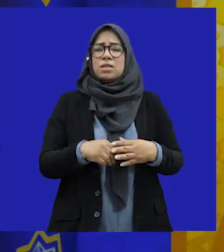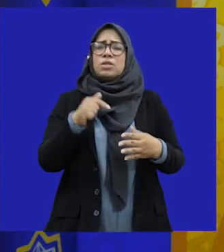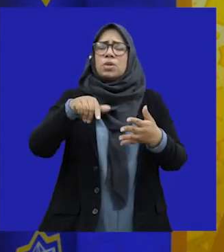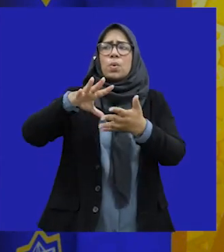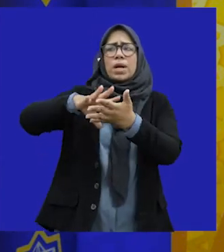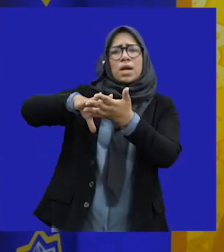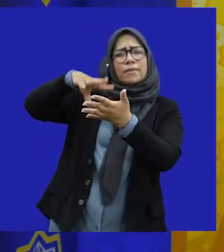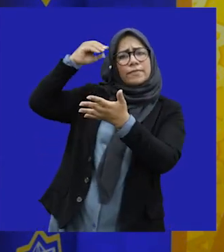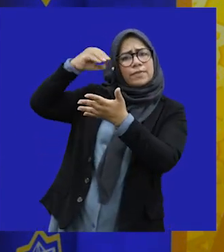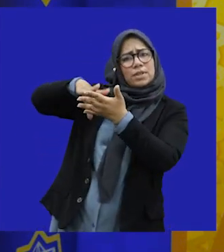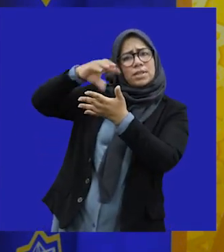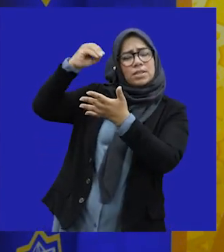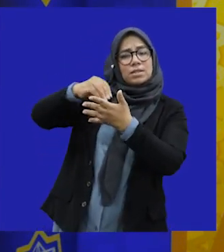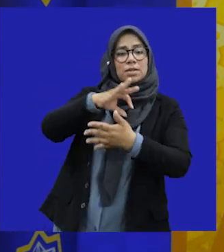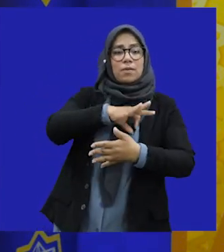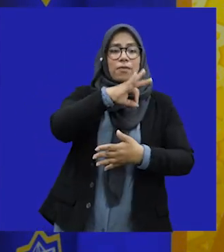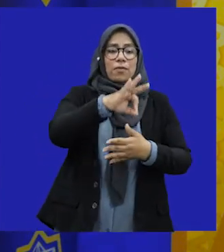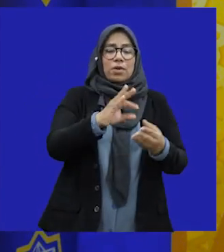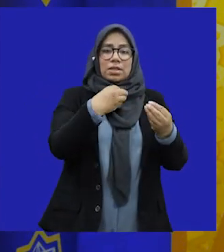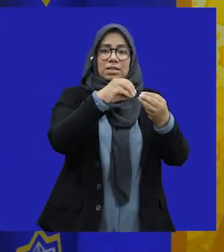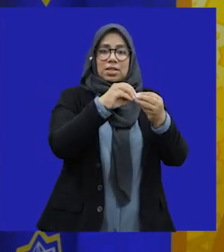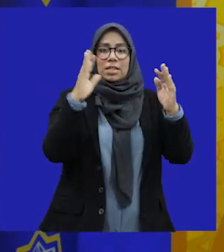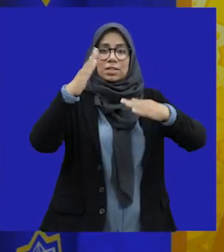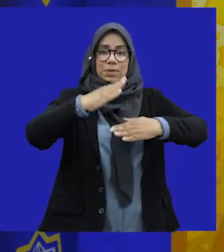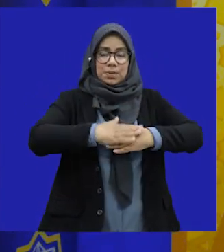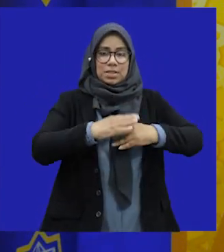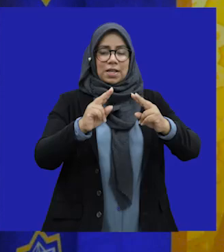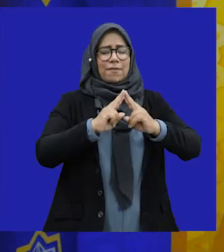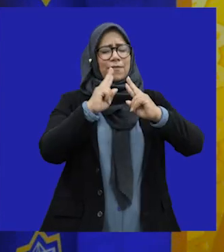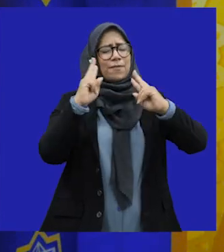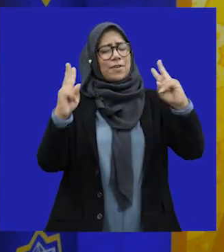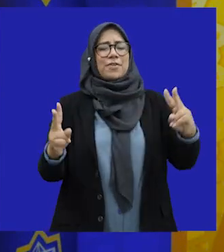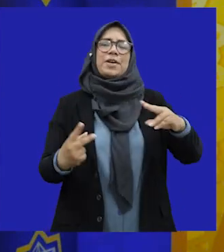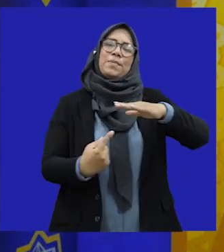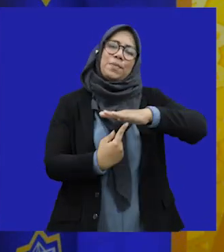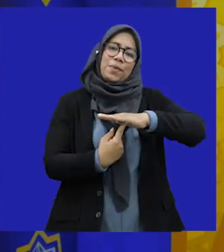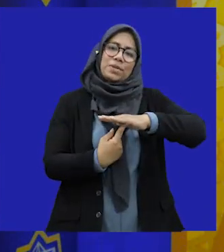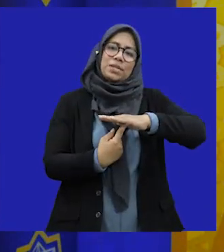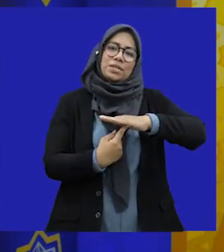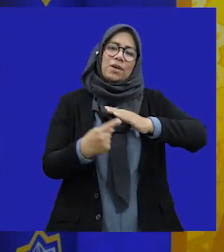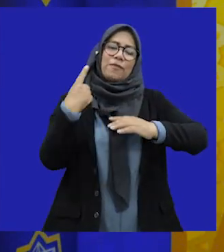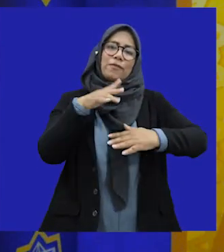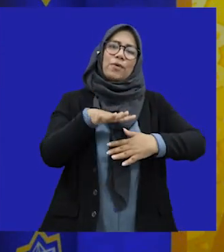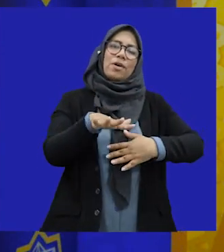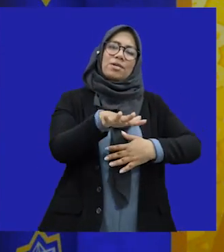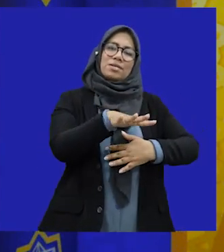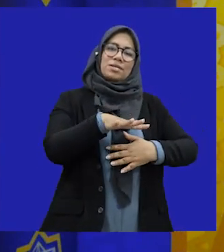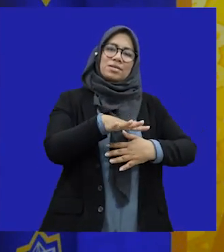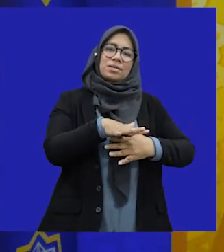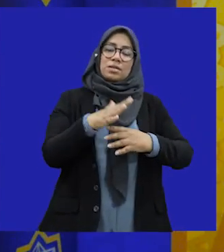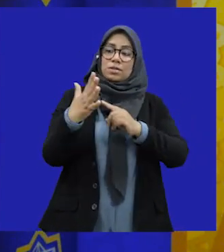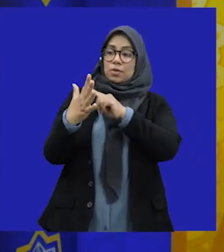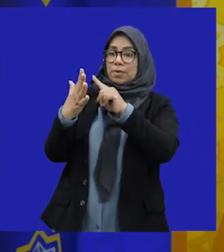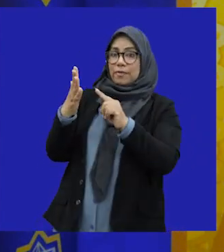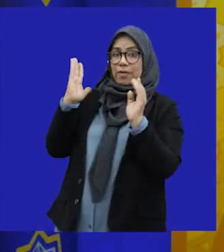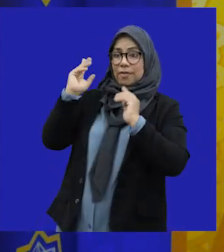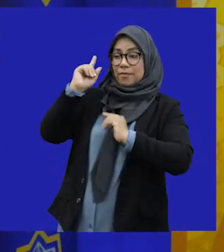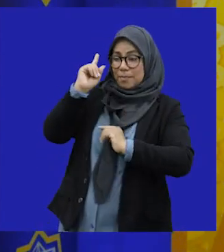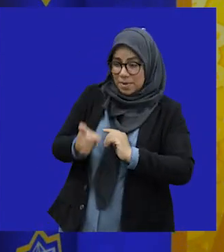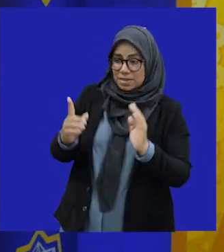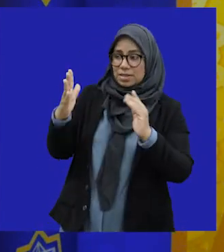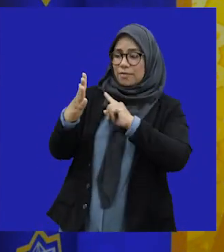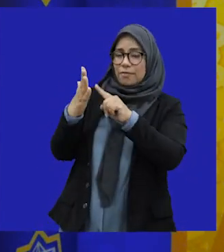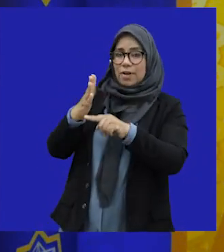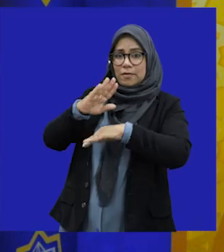that the voluntary prayers are very important to us after the obligatory